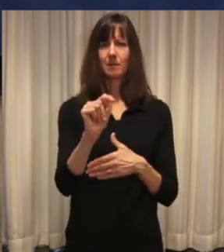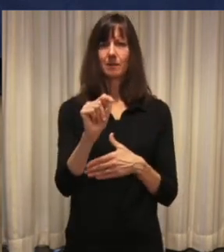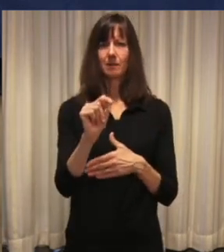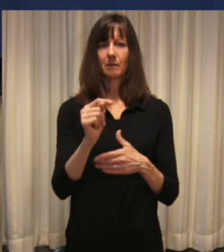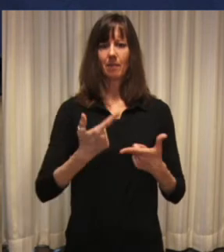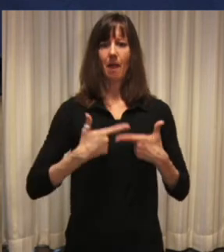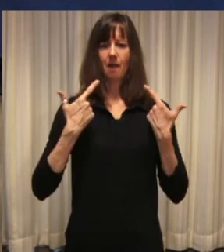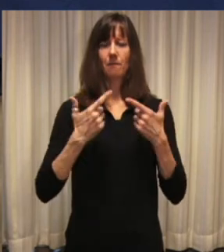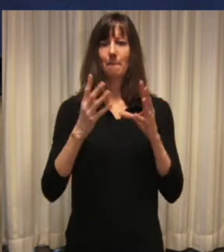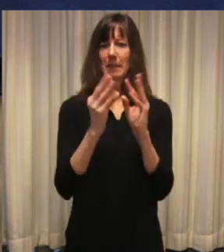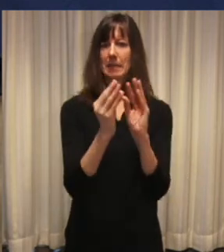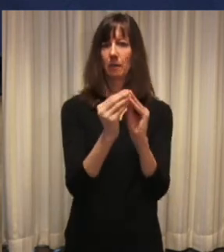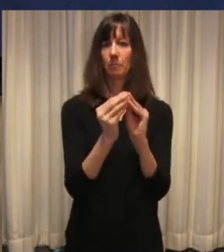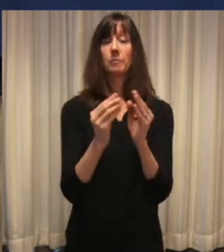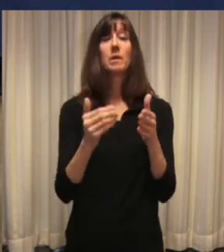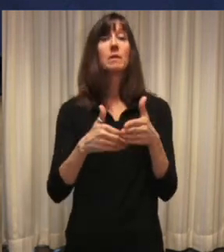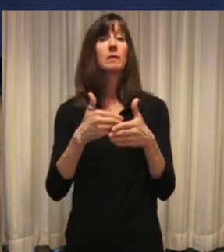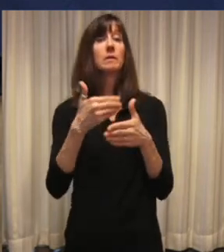is